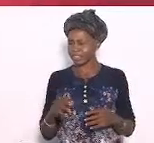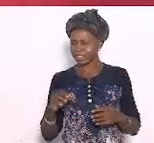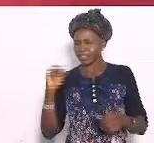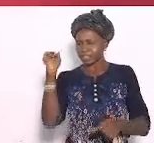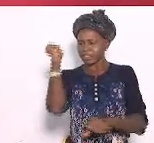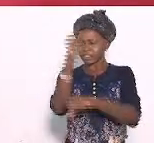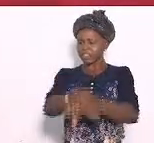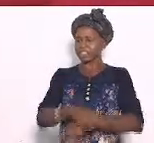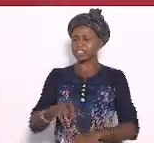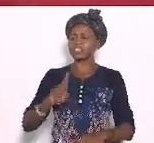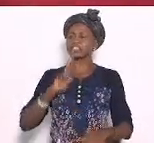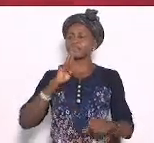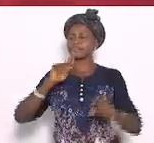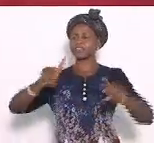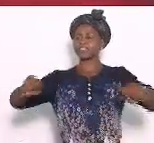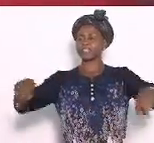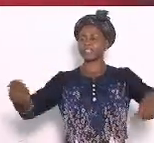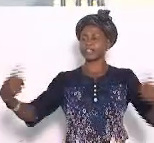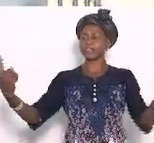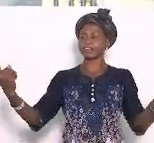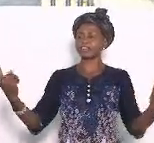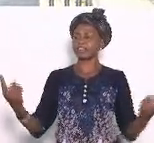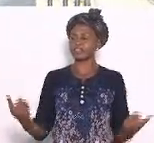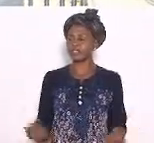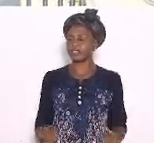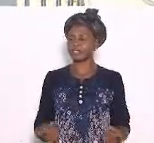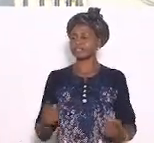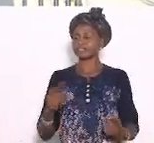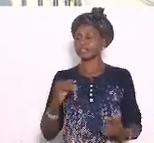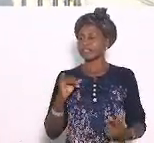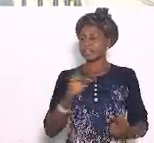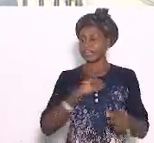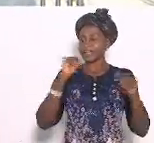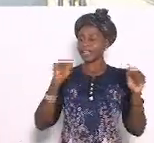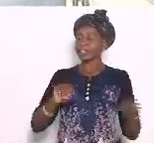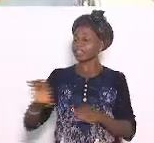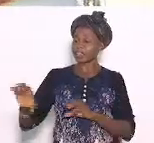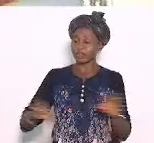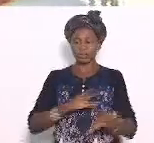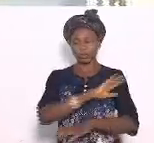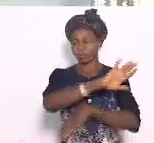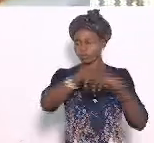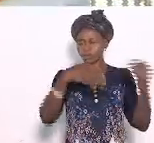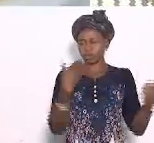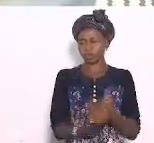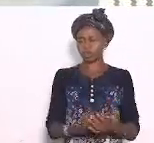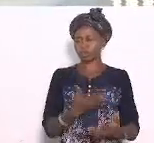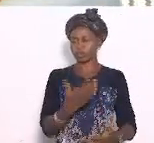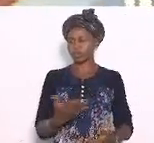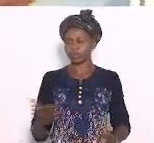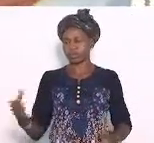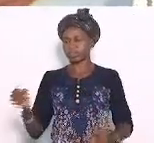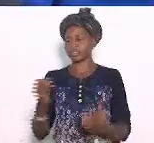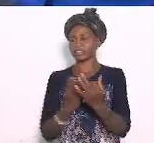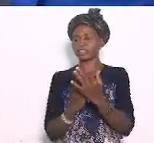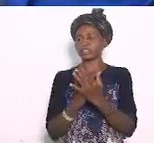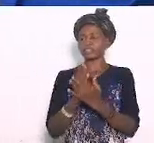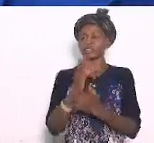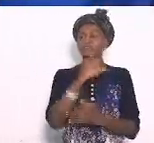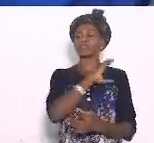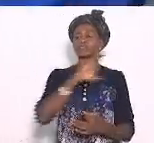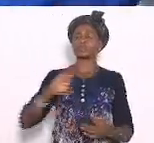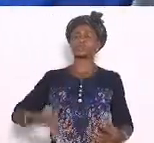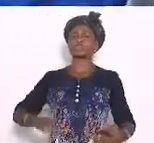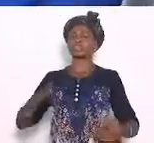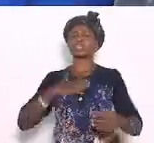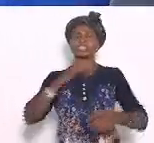are gone I can do all th Christ my